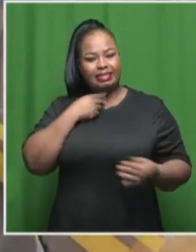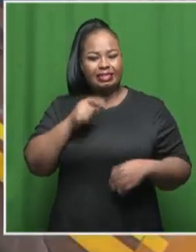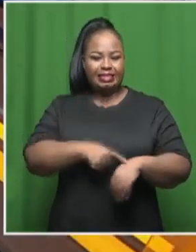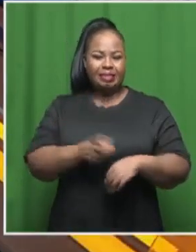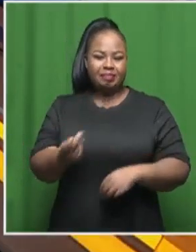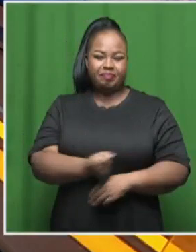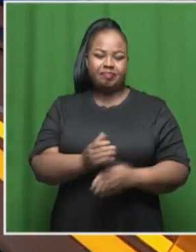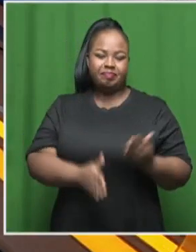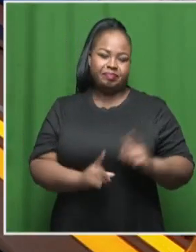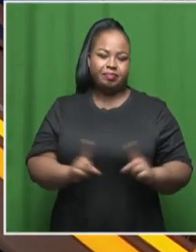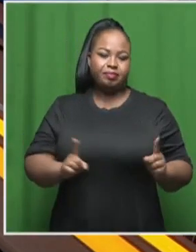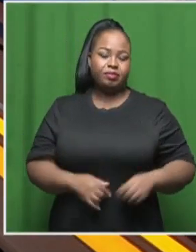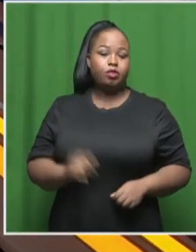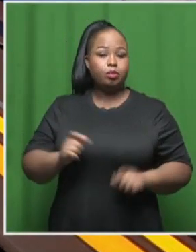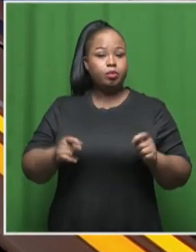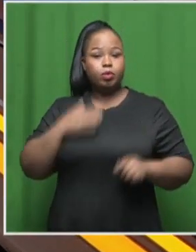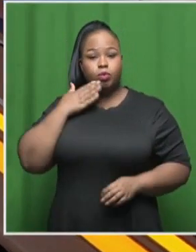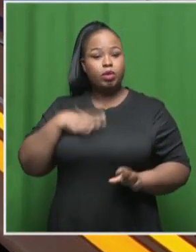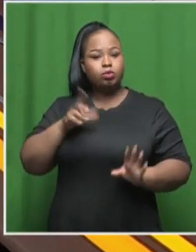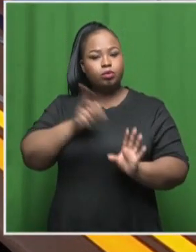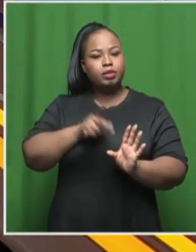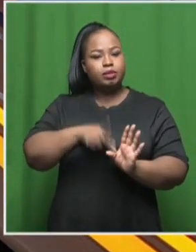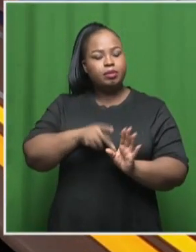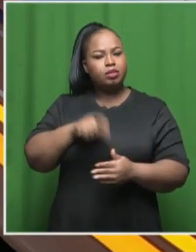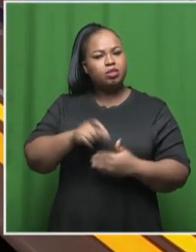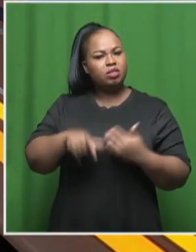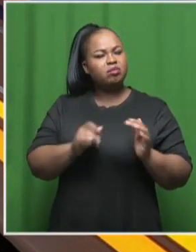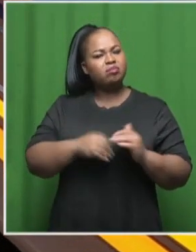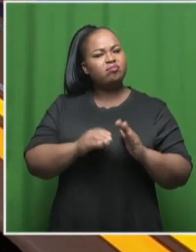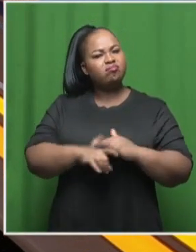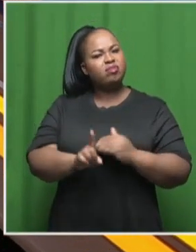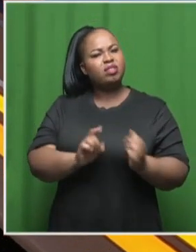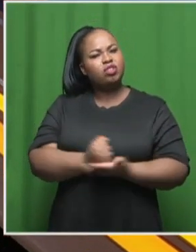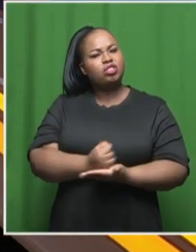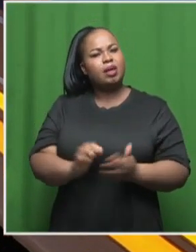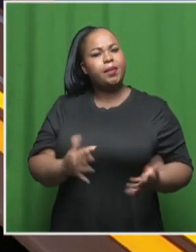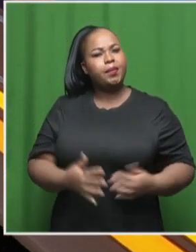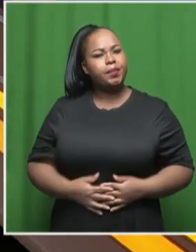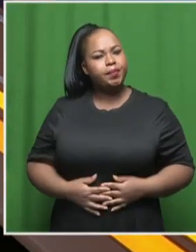time, unfortunately. But then those wanting to participate in this convention, how do they go about registering?